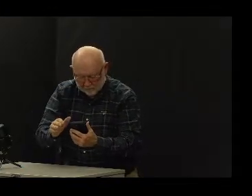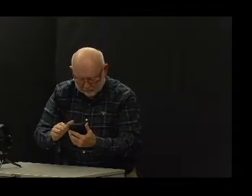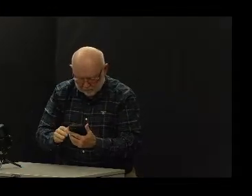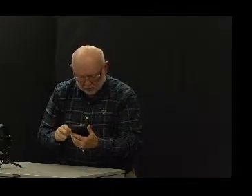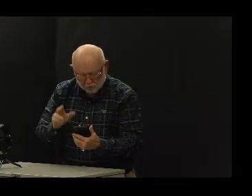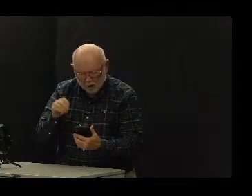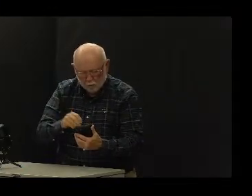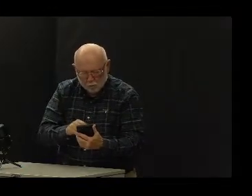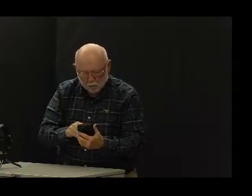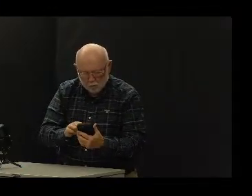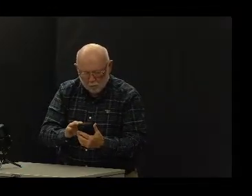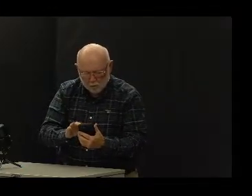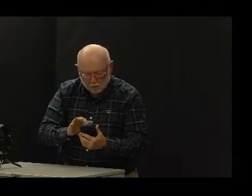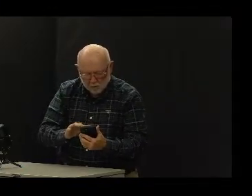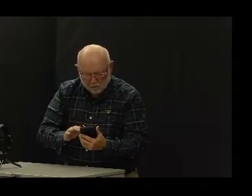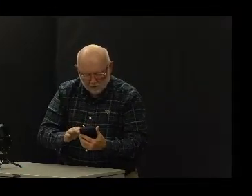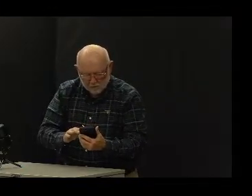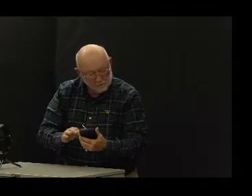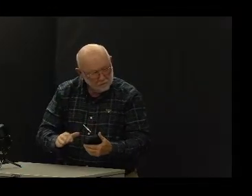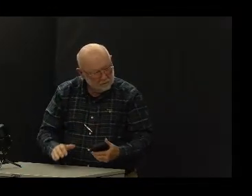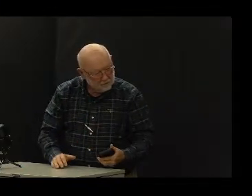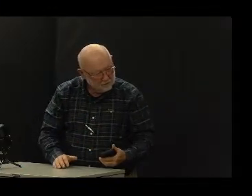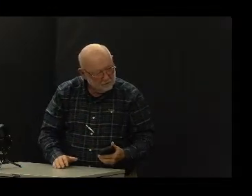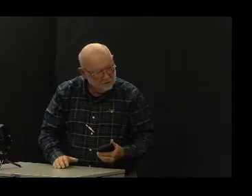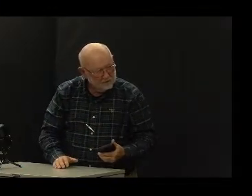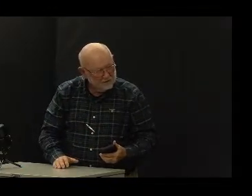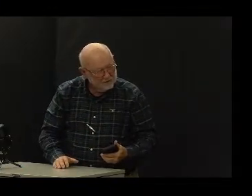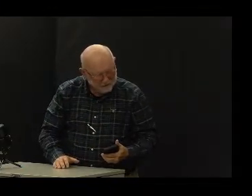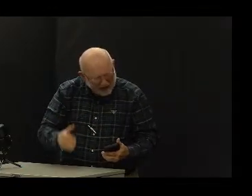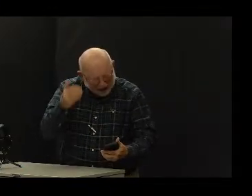me. Oh, here we go. Wait, no.